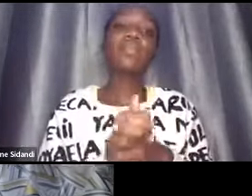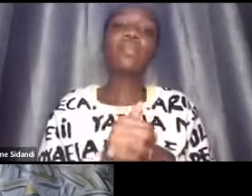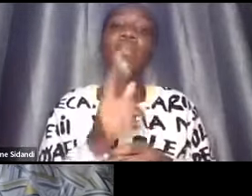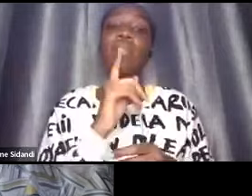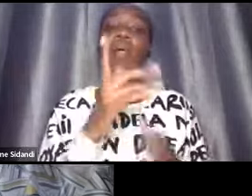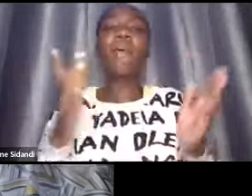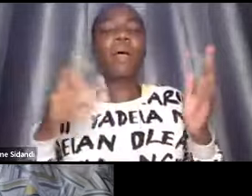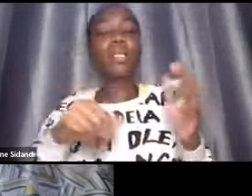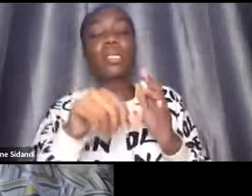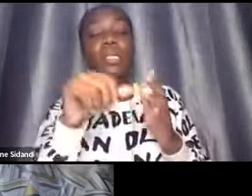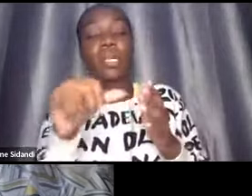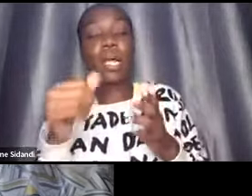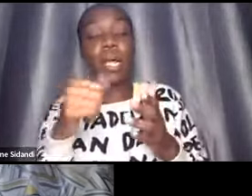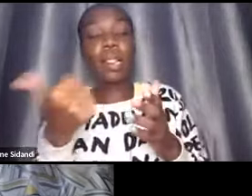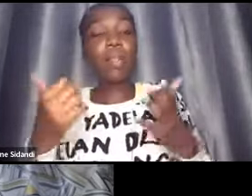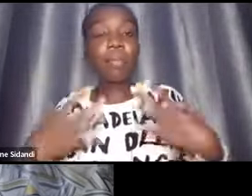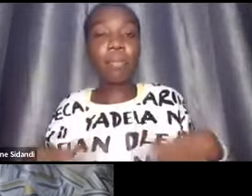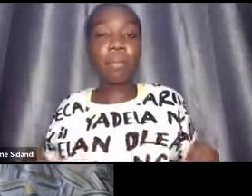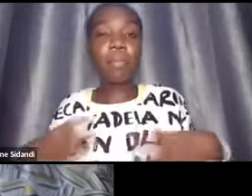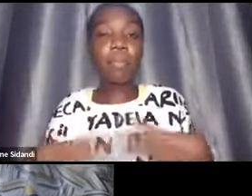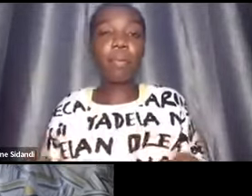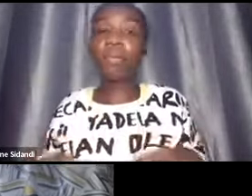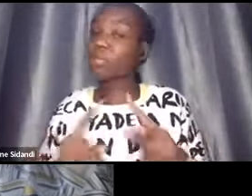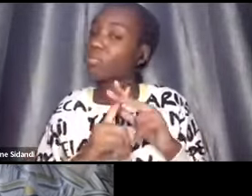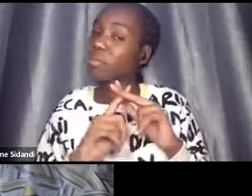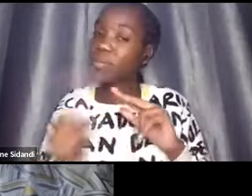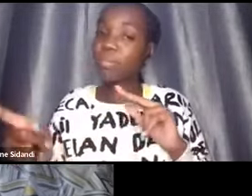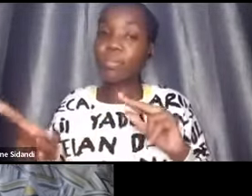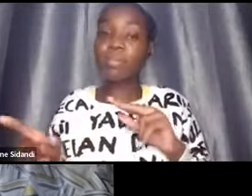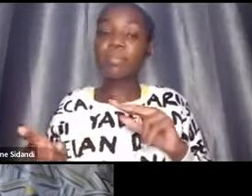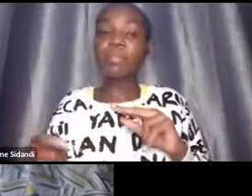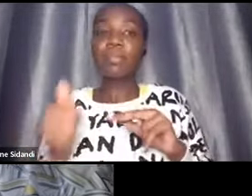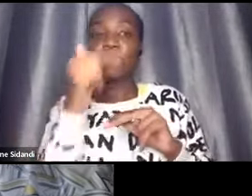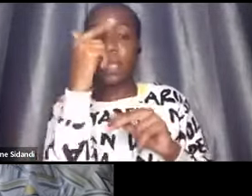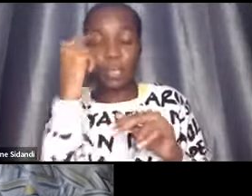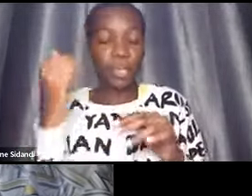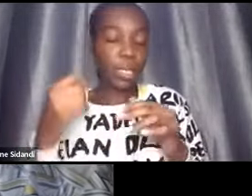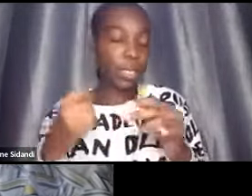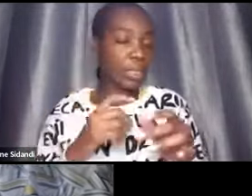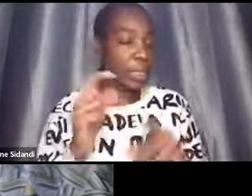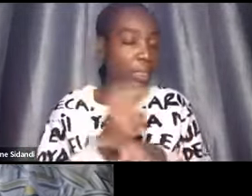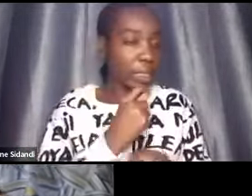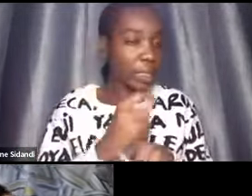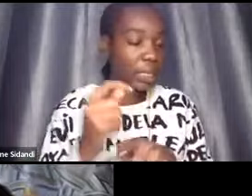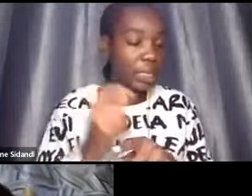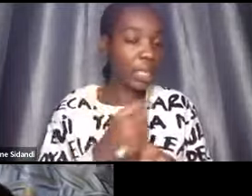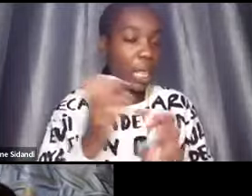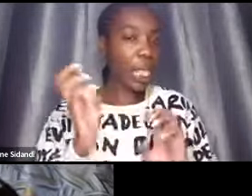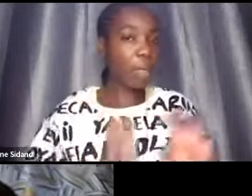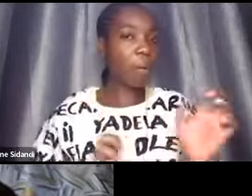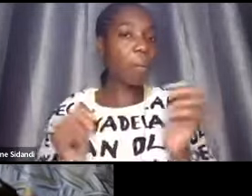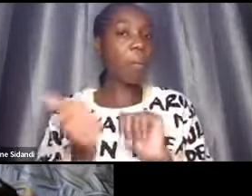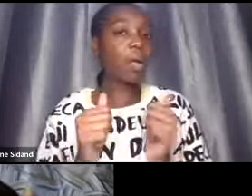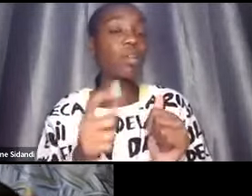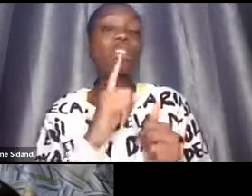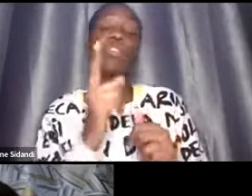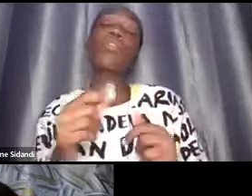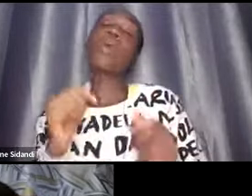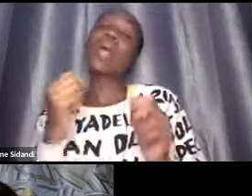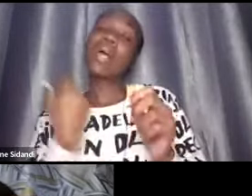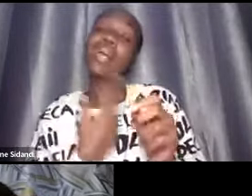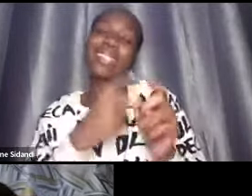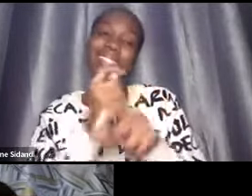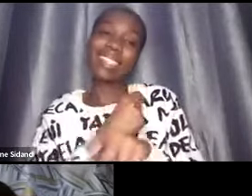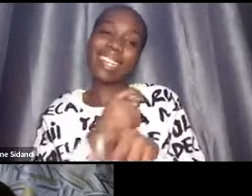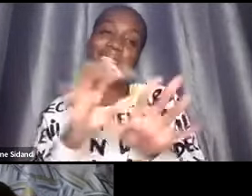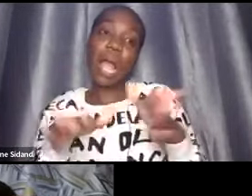table because they were not trained on how to handle emotions. So we train mediators on how to deal with emotions, how to deal with anger, and how to deal with